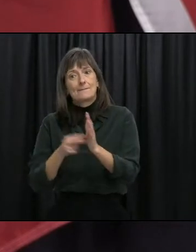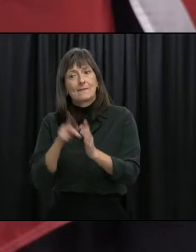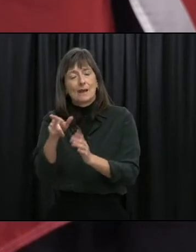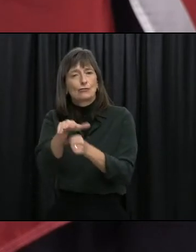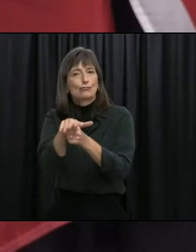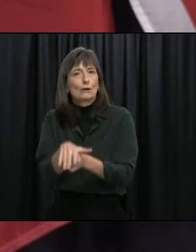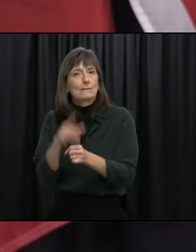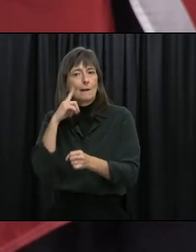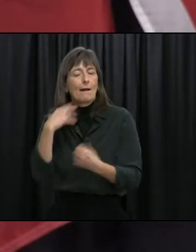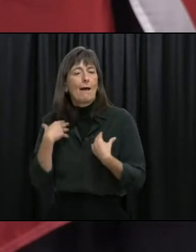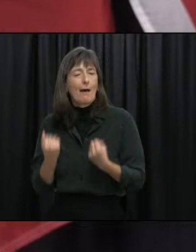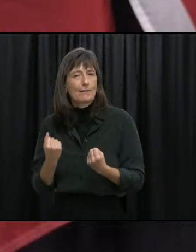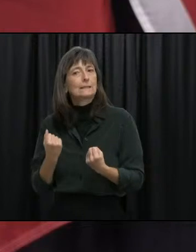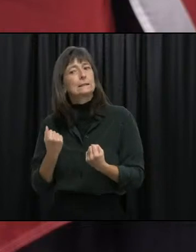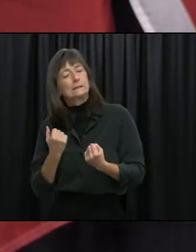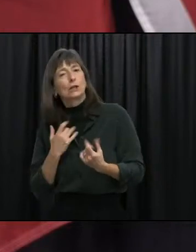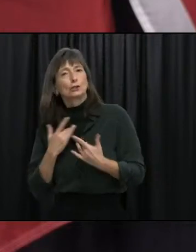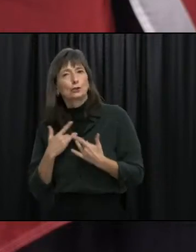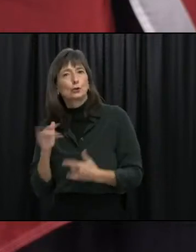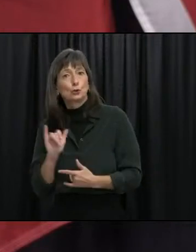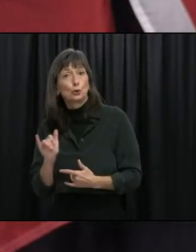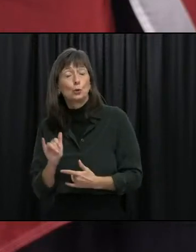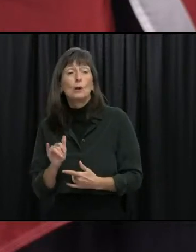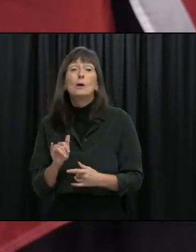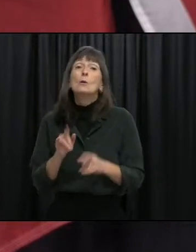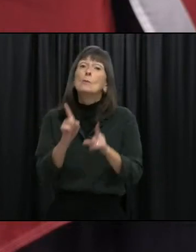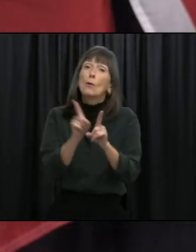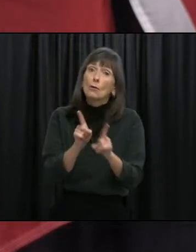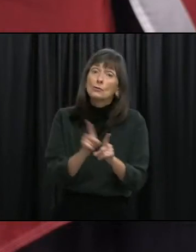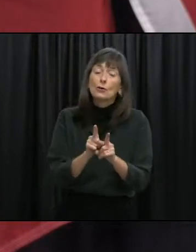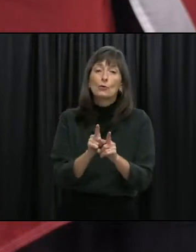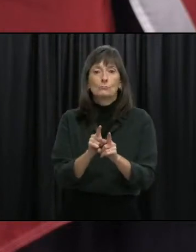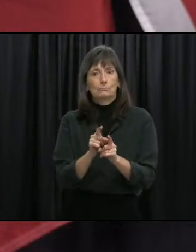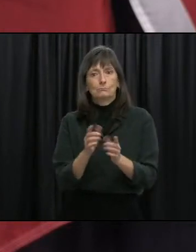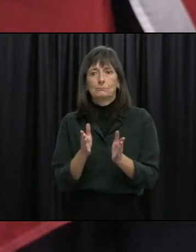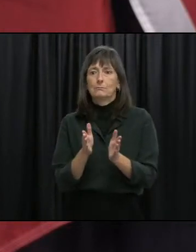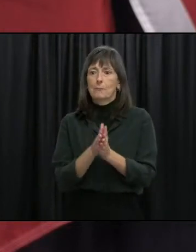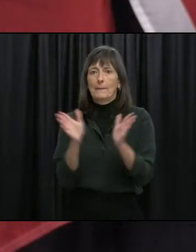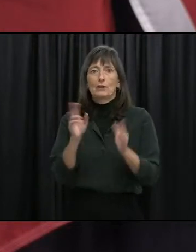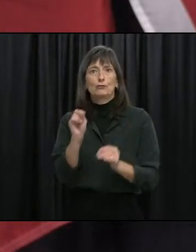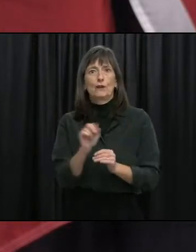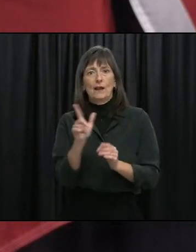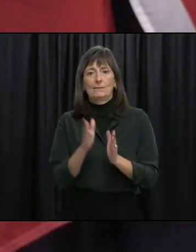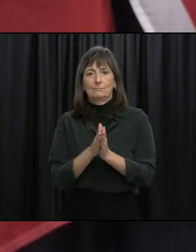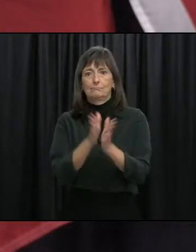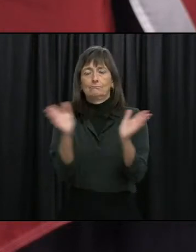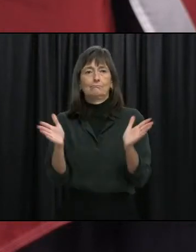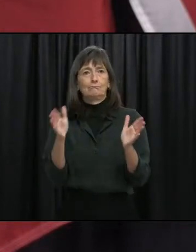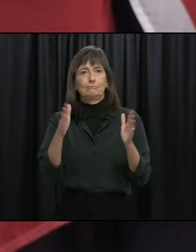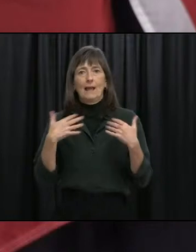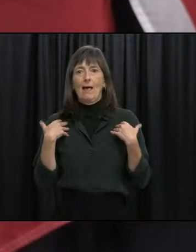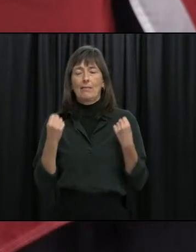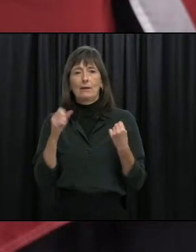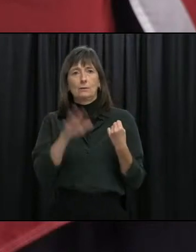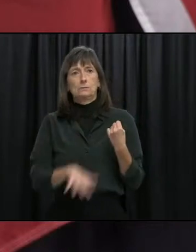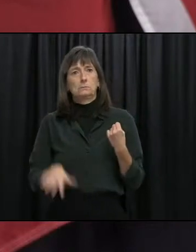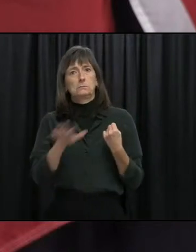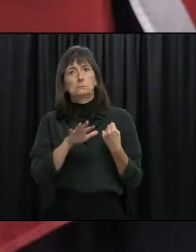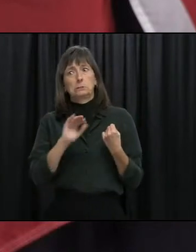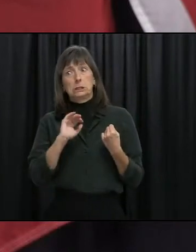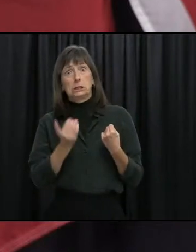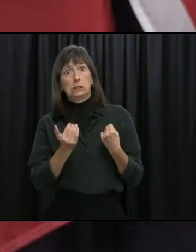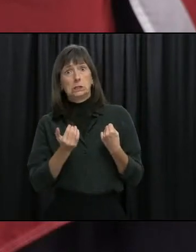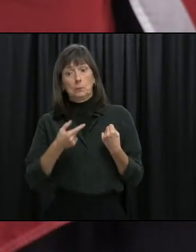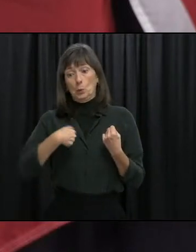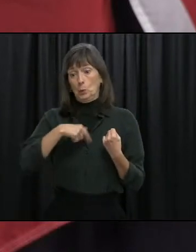of the public's general health, because at the moment it certainly does look like the only way we're going to